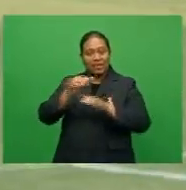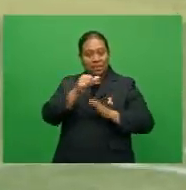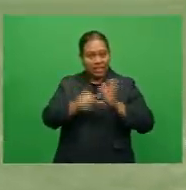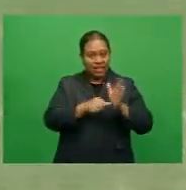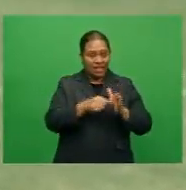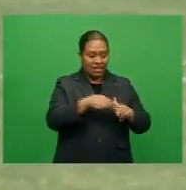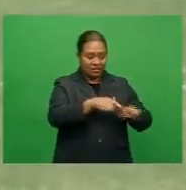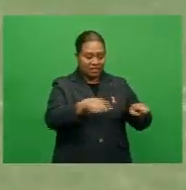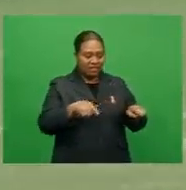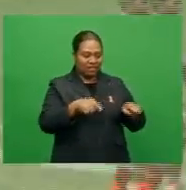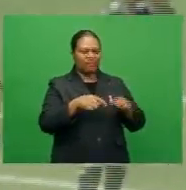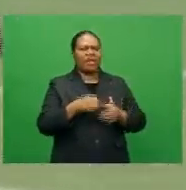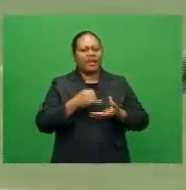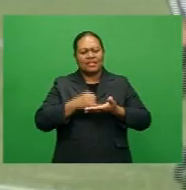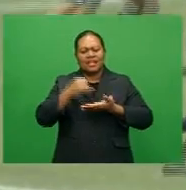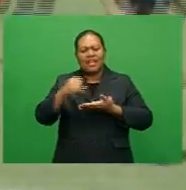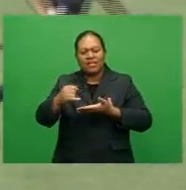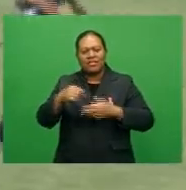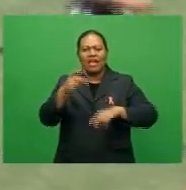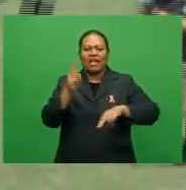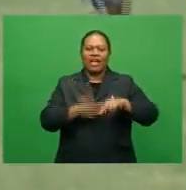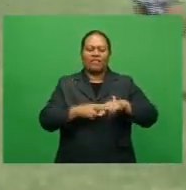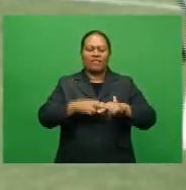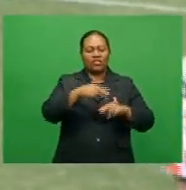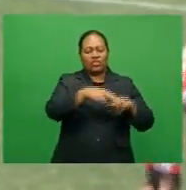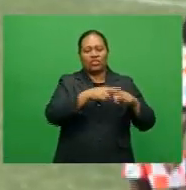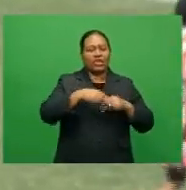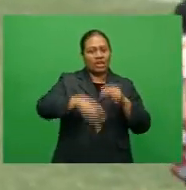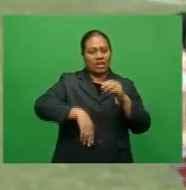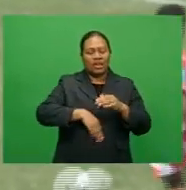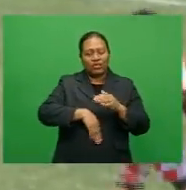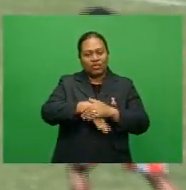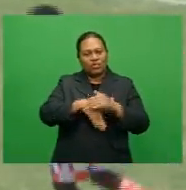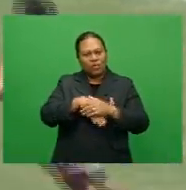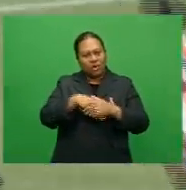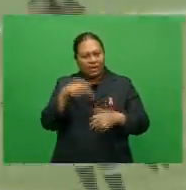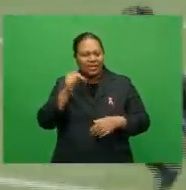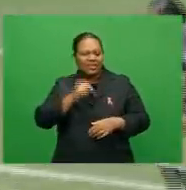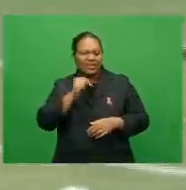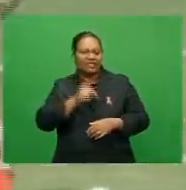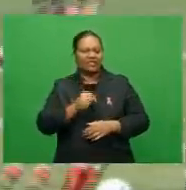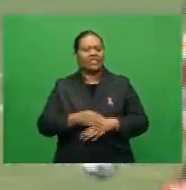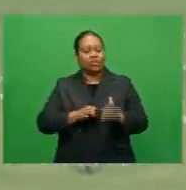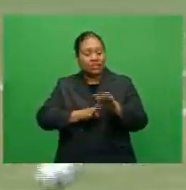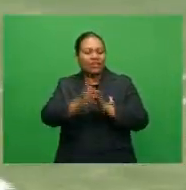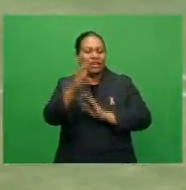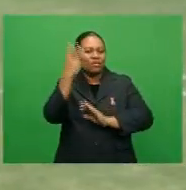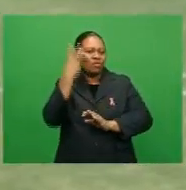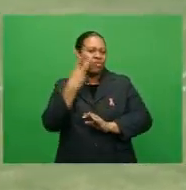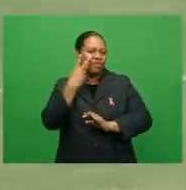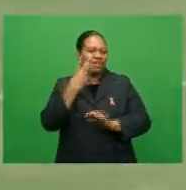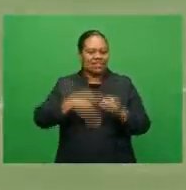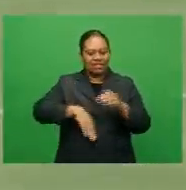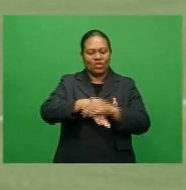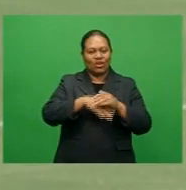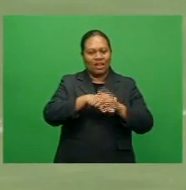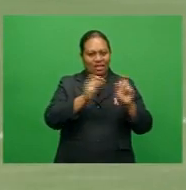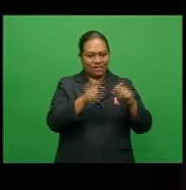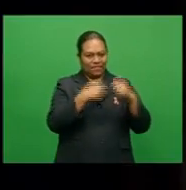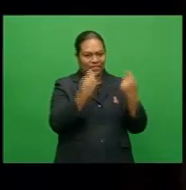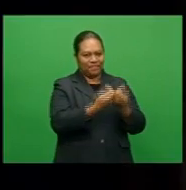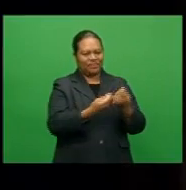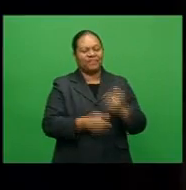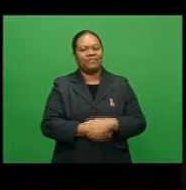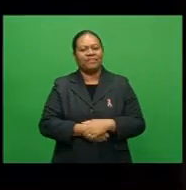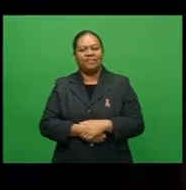players is the investment Fiji FA needed in the quest to develop women's football. As they go through the different age groups,